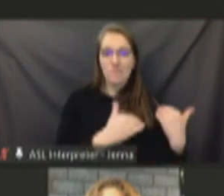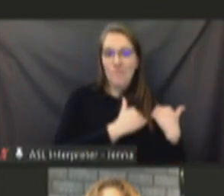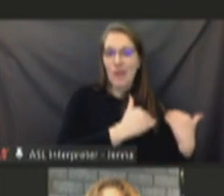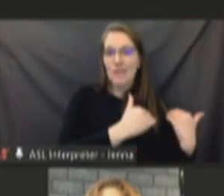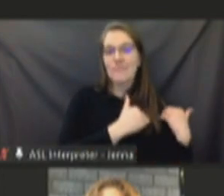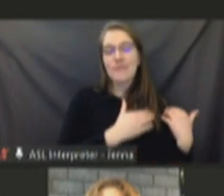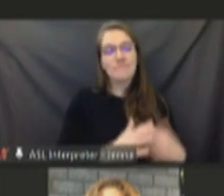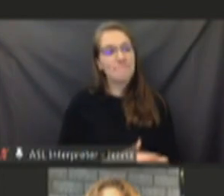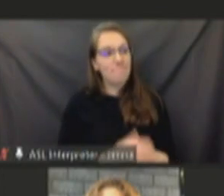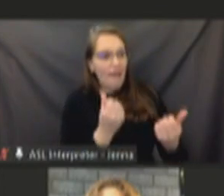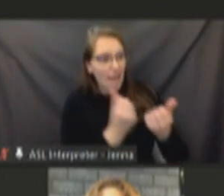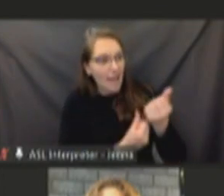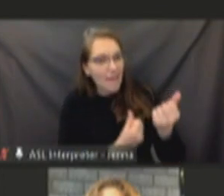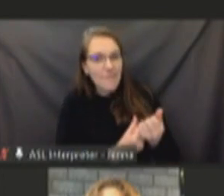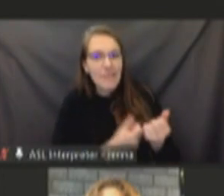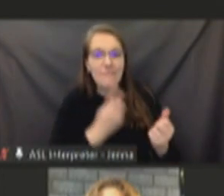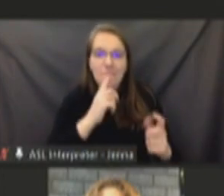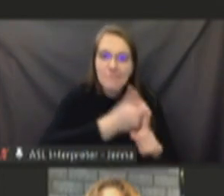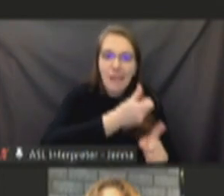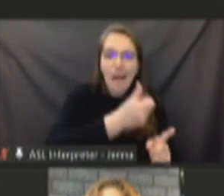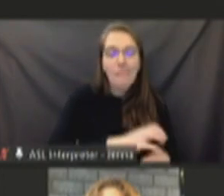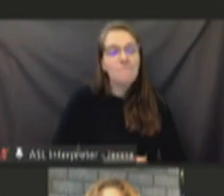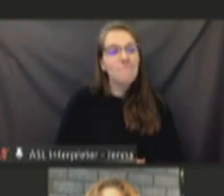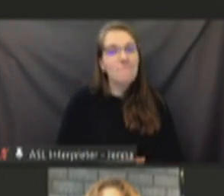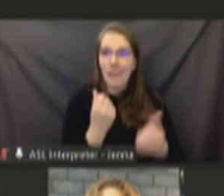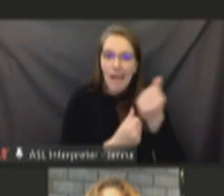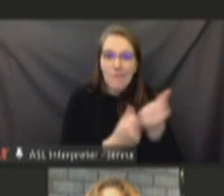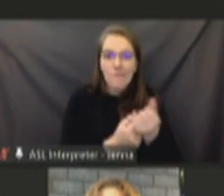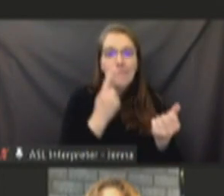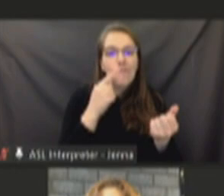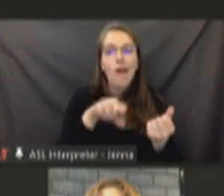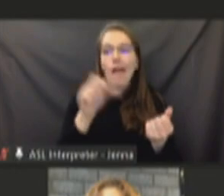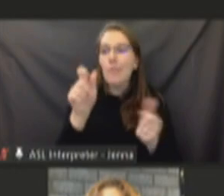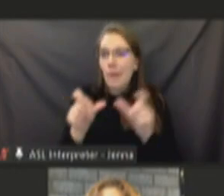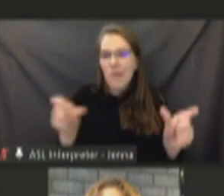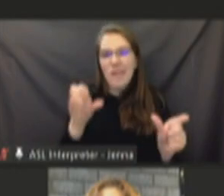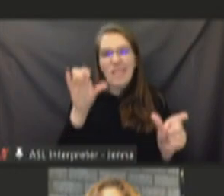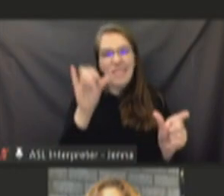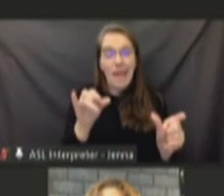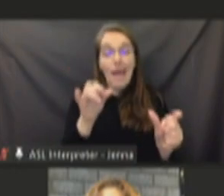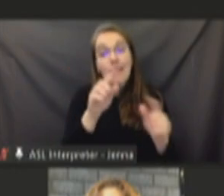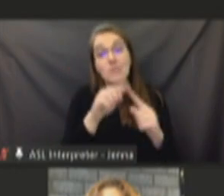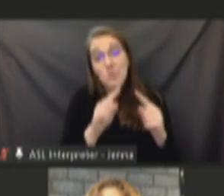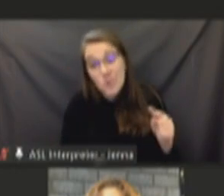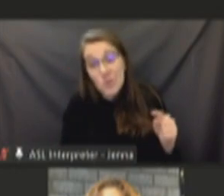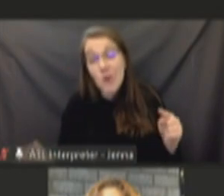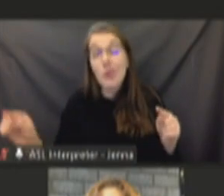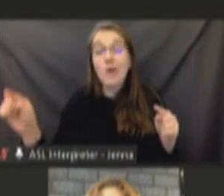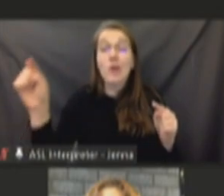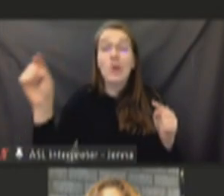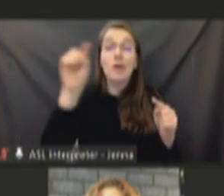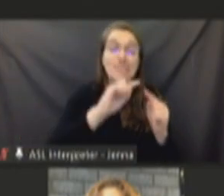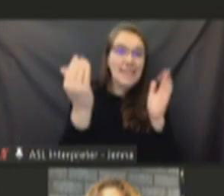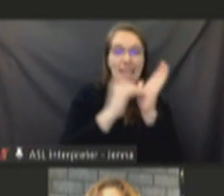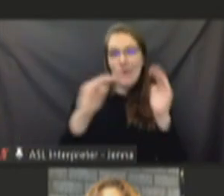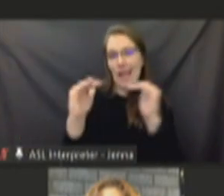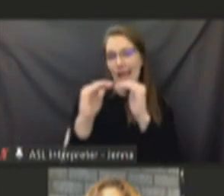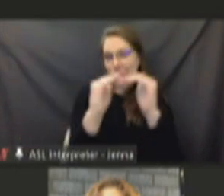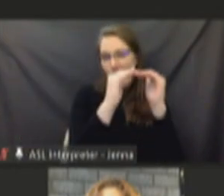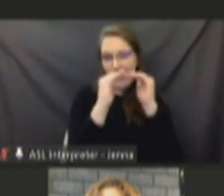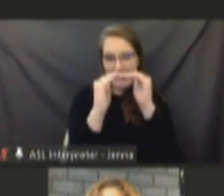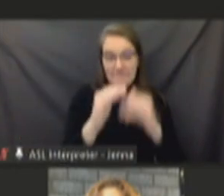themselves, advocating for others like them, which really brings us back to equity. So all of this being said, with our strategic